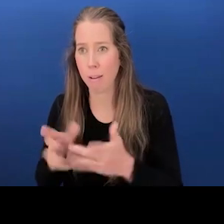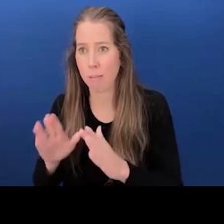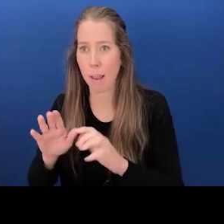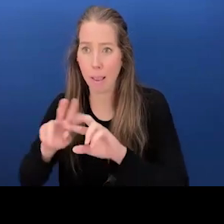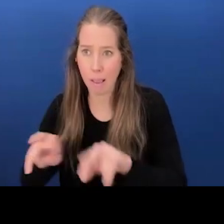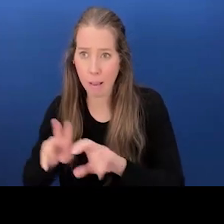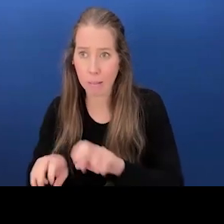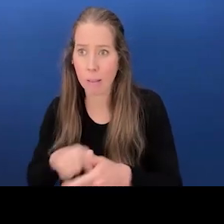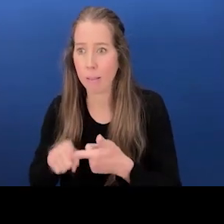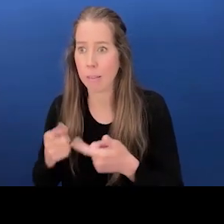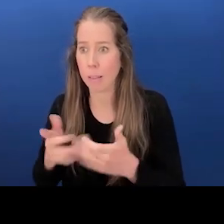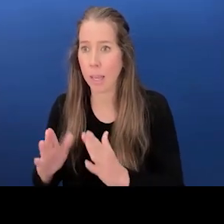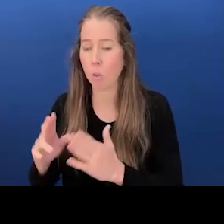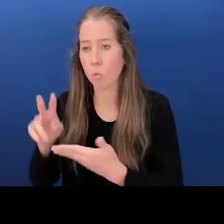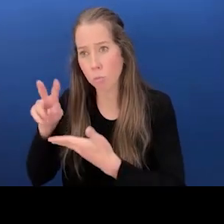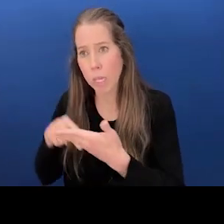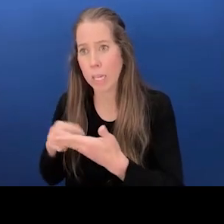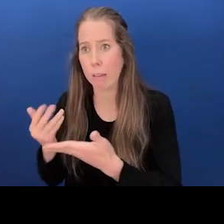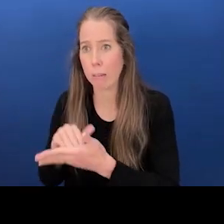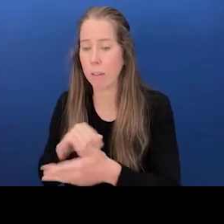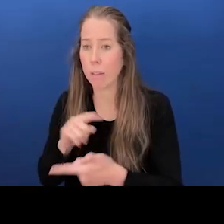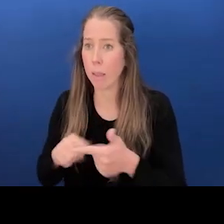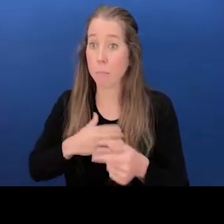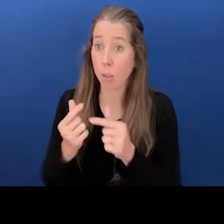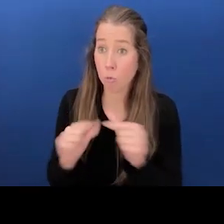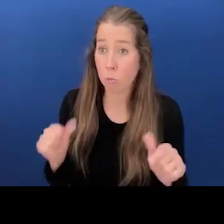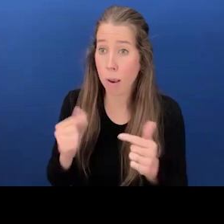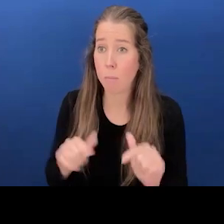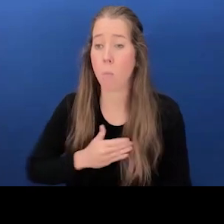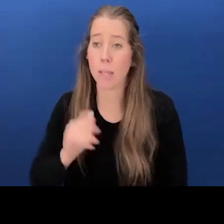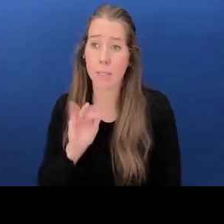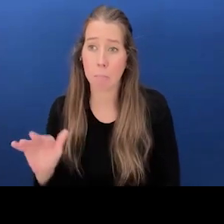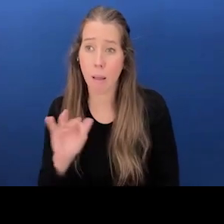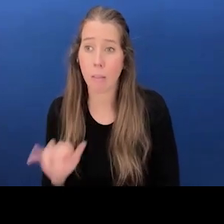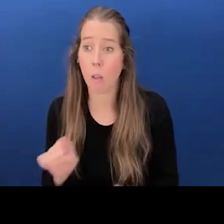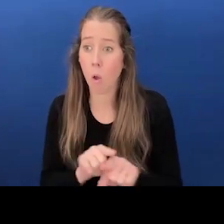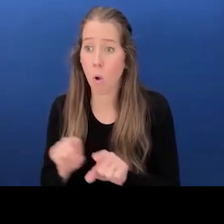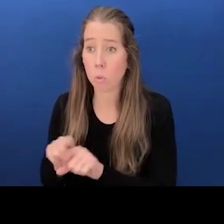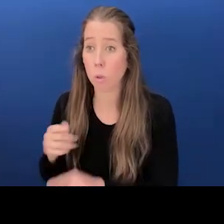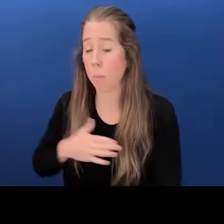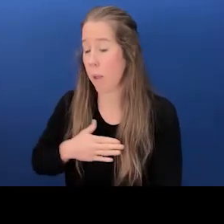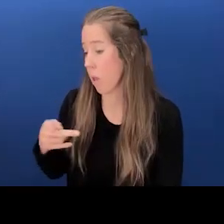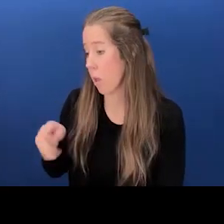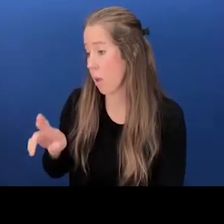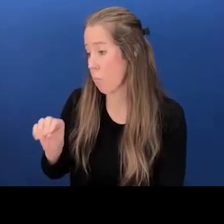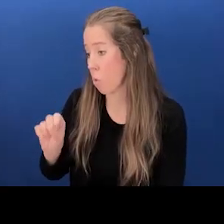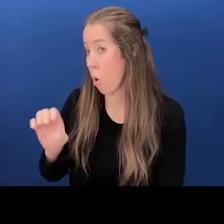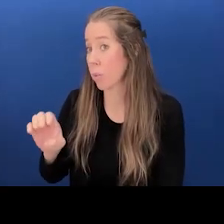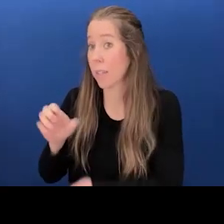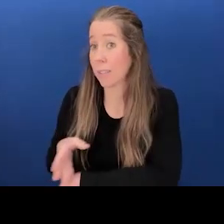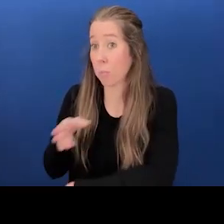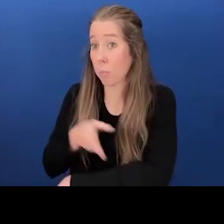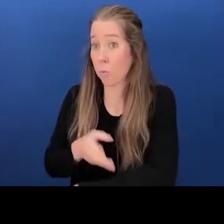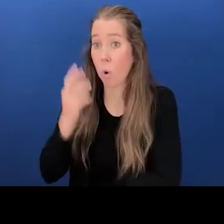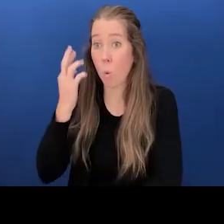it the way that it's modified it. And so my grammar, my spelling, but even my prose has improved because I'm focused more